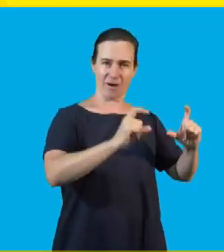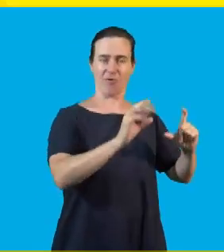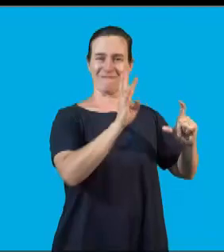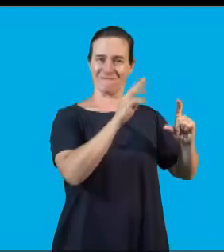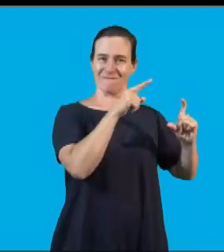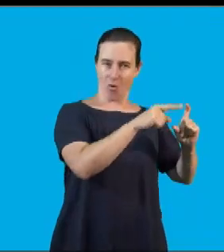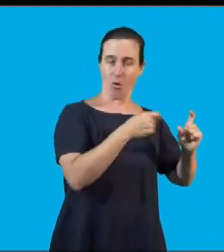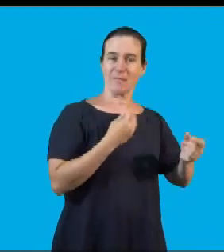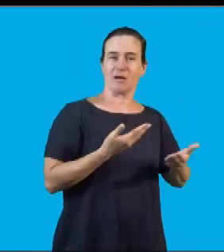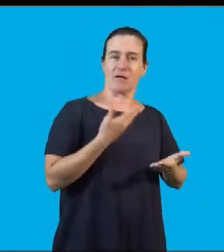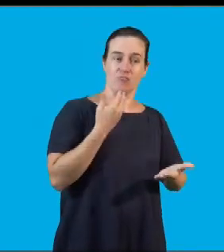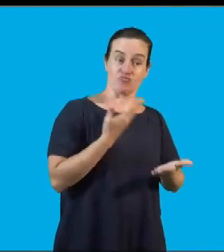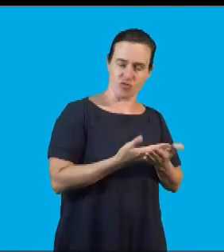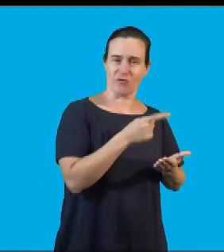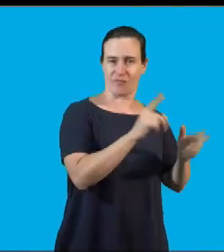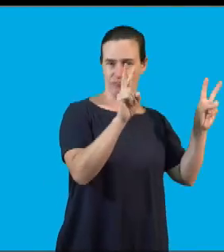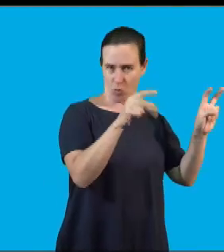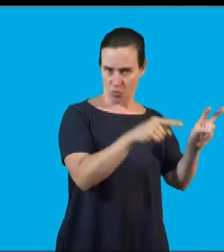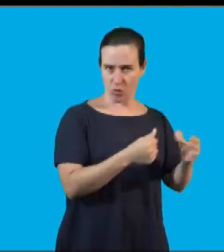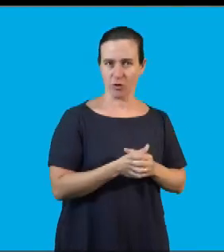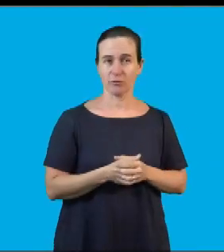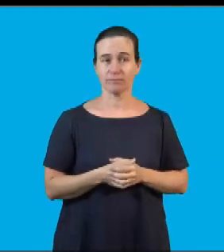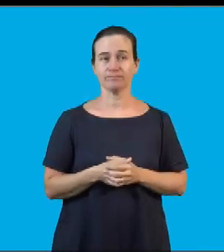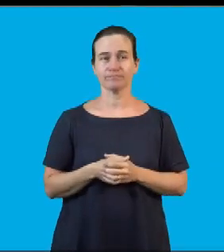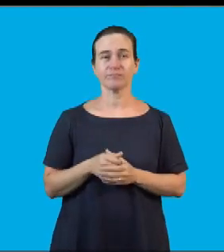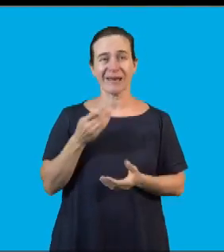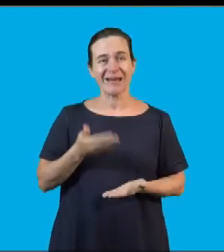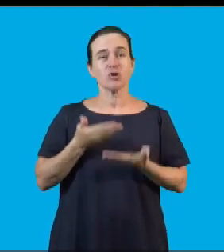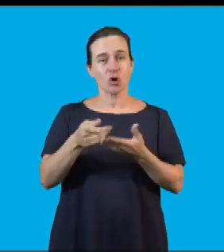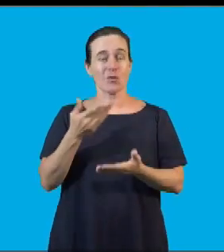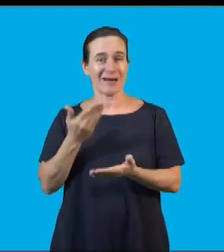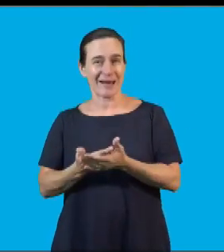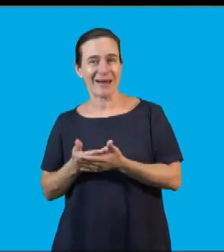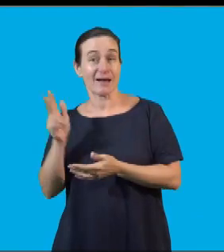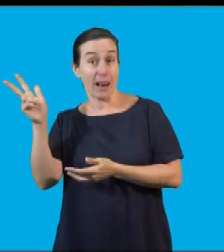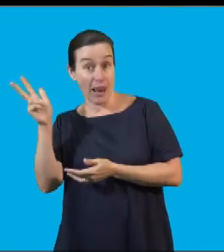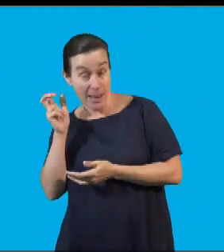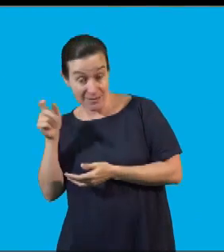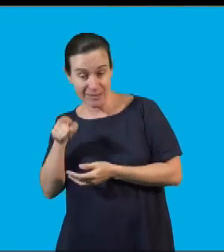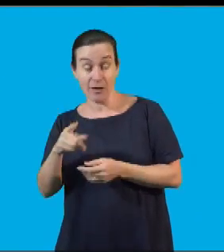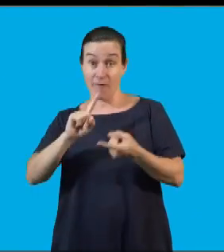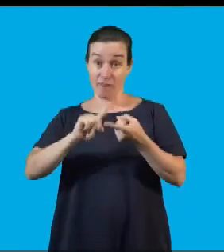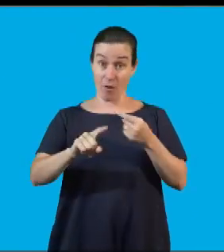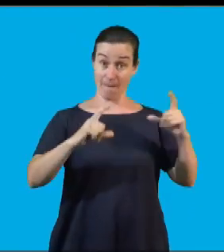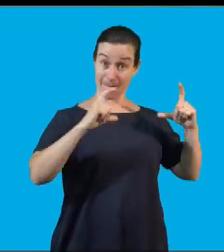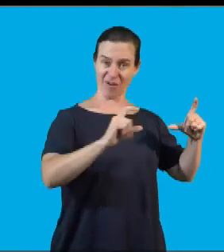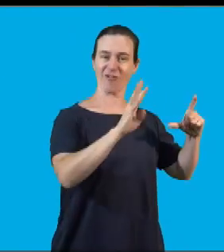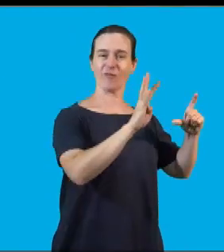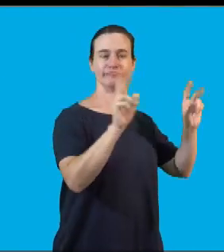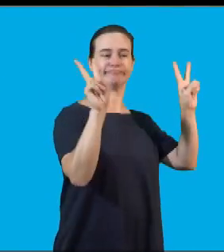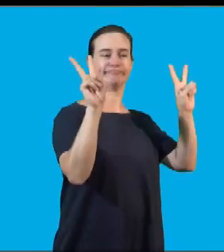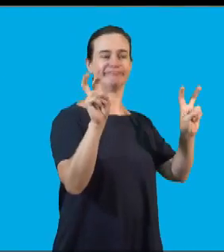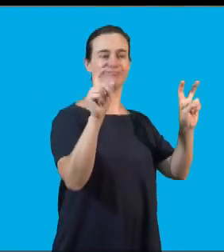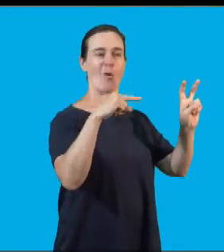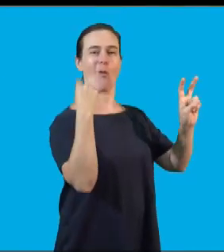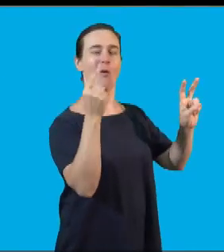can see evidence quoted as well. Showing a preference for listening, and the statement in paragraph 4, they